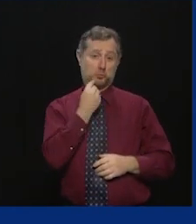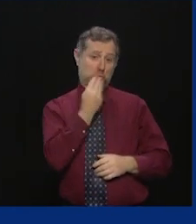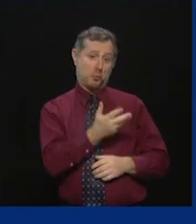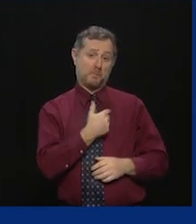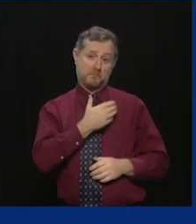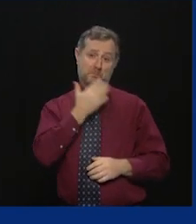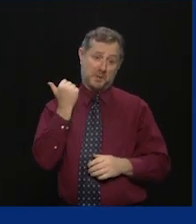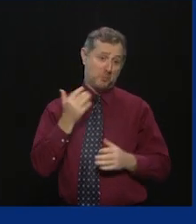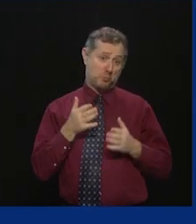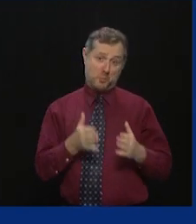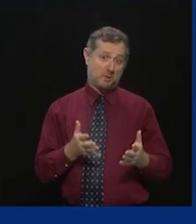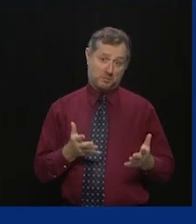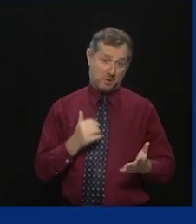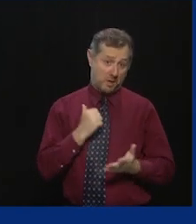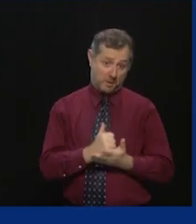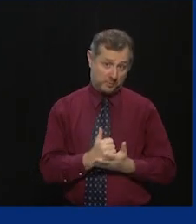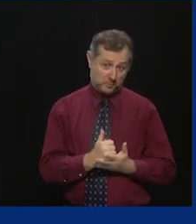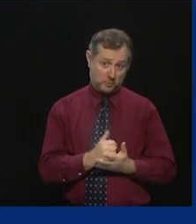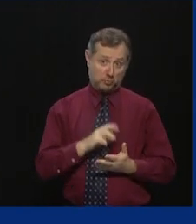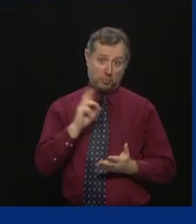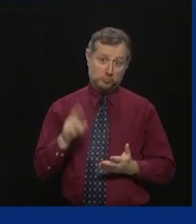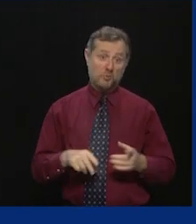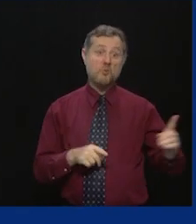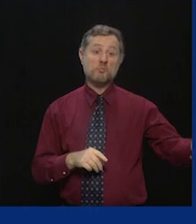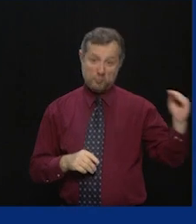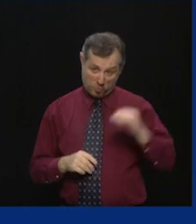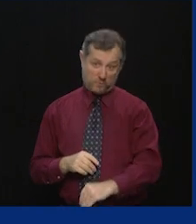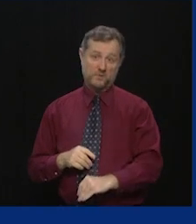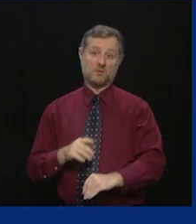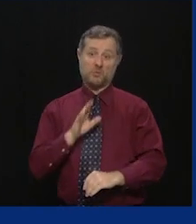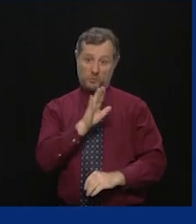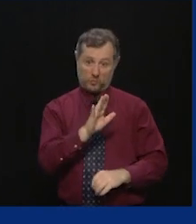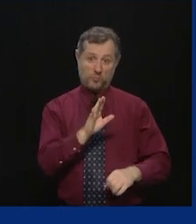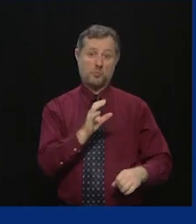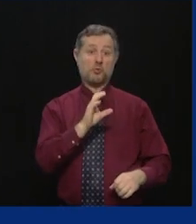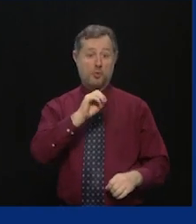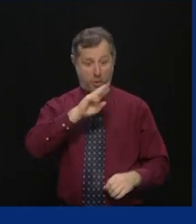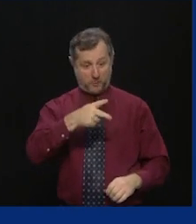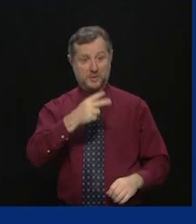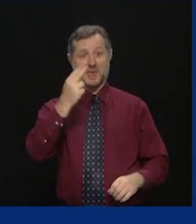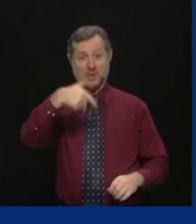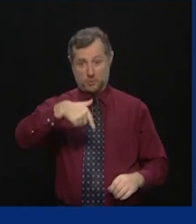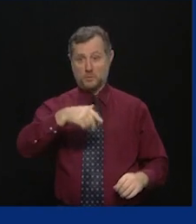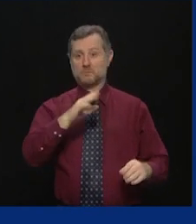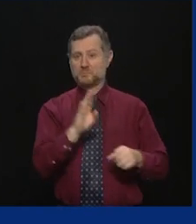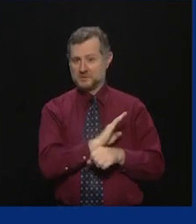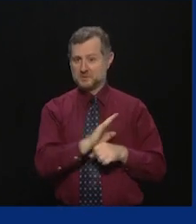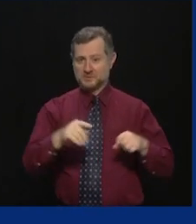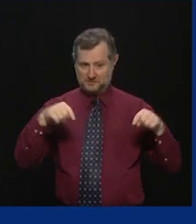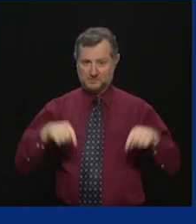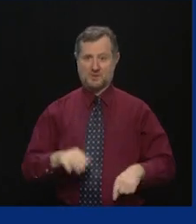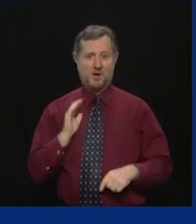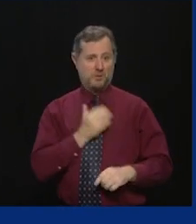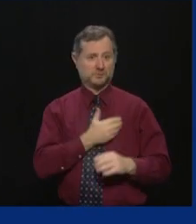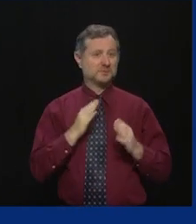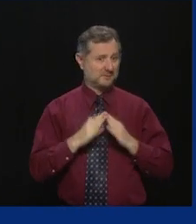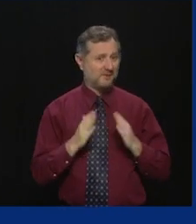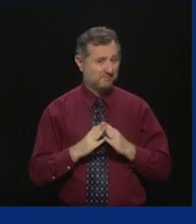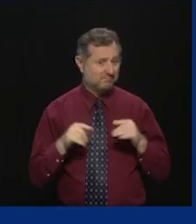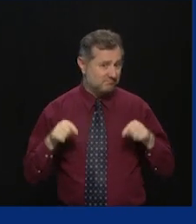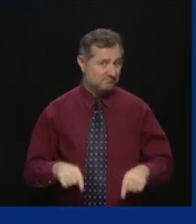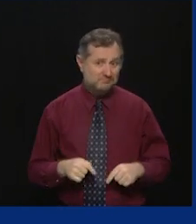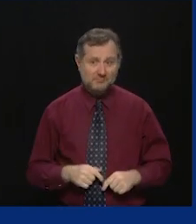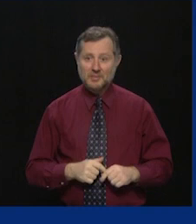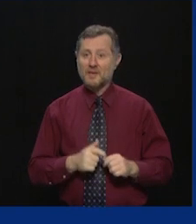city of Rochester is to move your corporate headquarters to our downtown. Every city that I travel